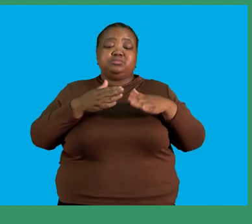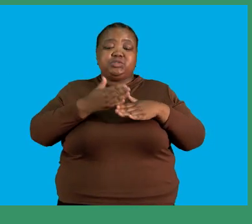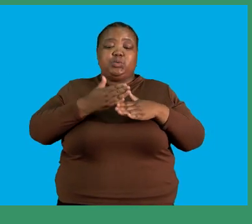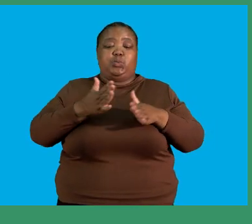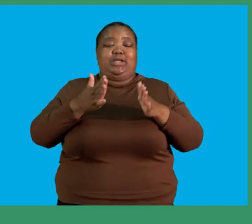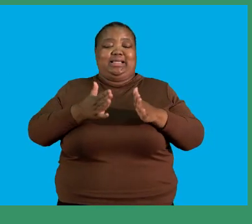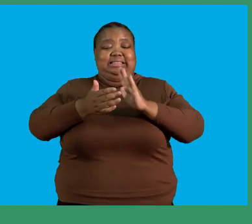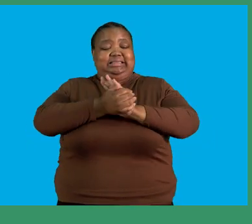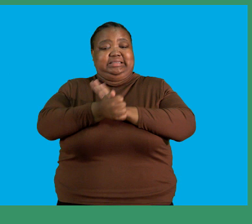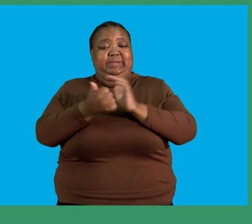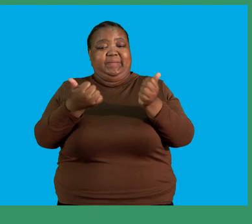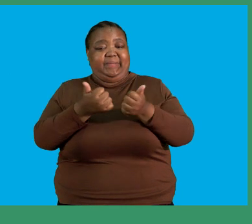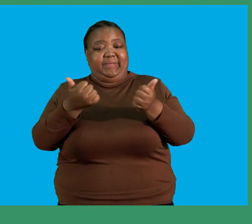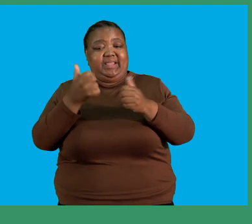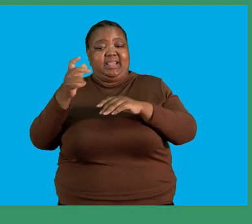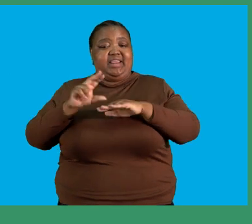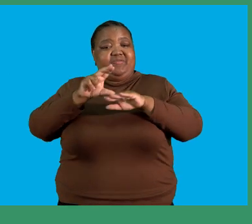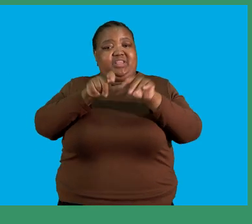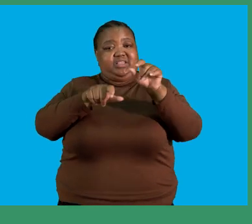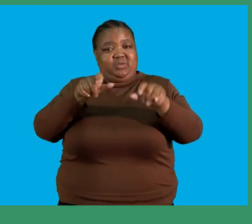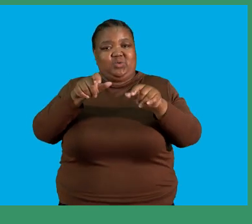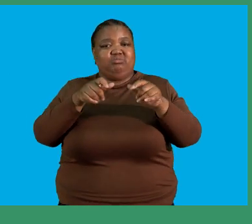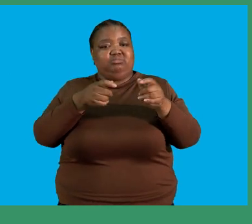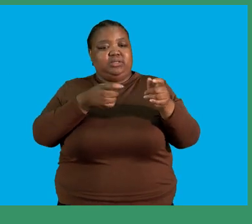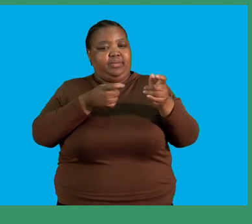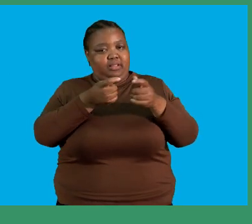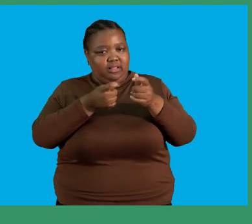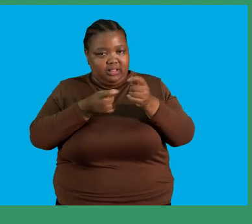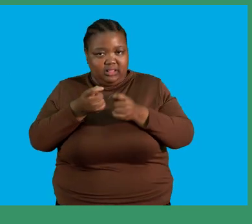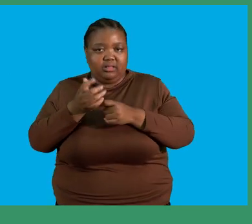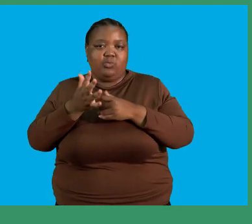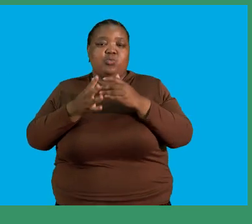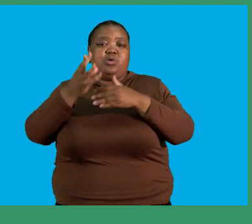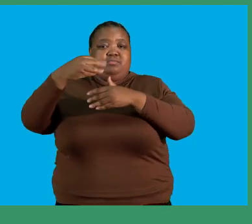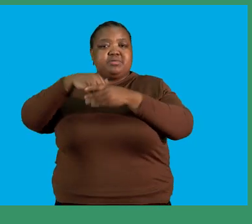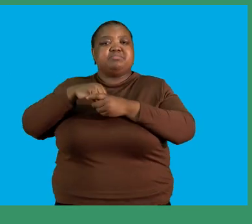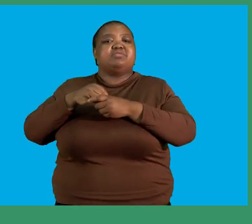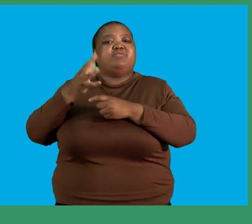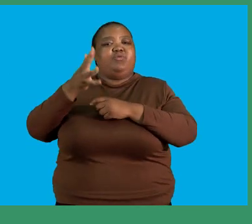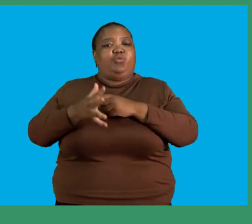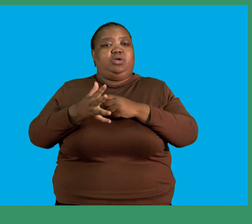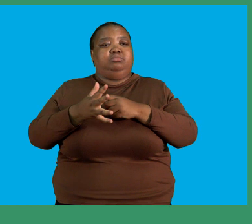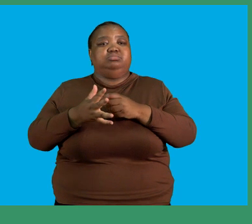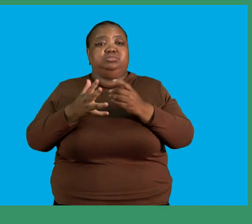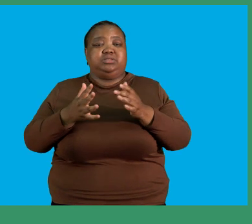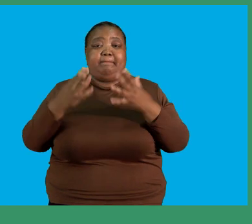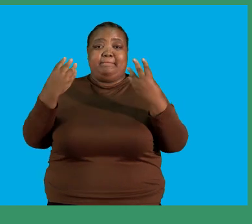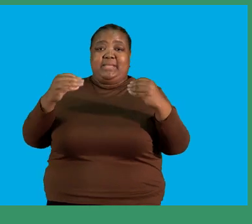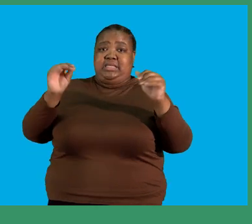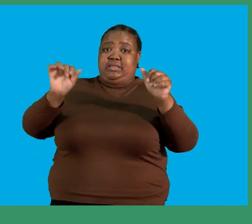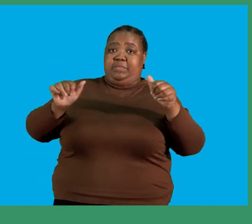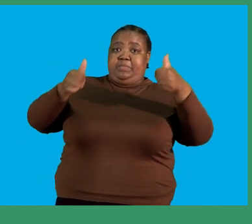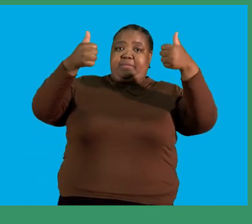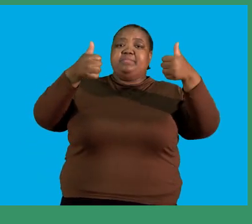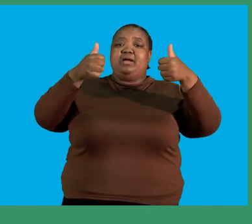to attract skilled employees and investors. So the more good image we have, the more investors